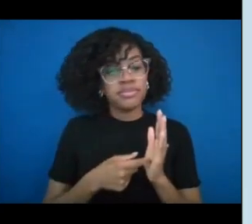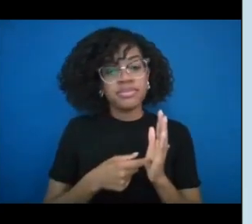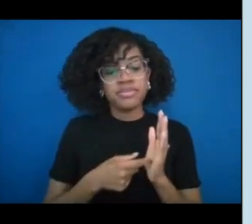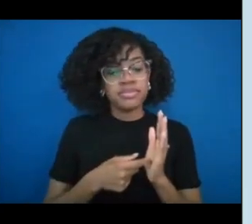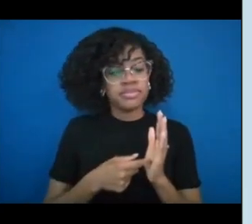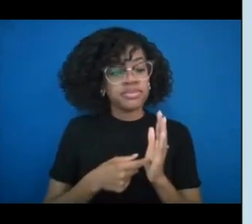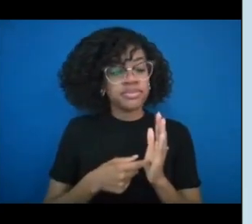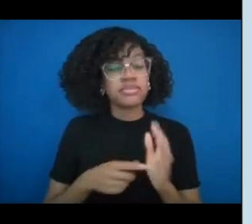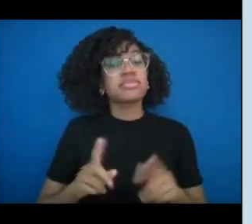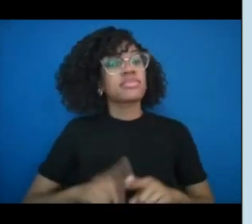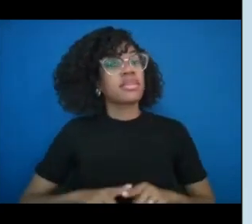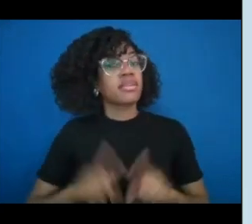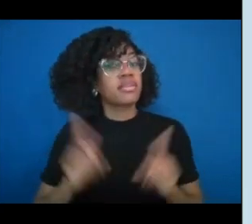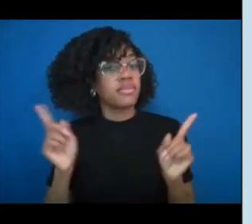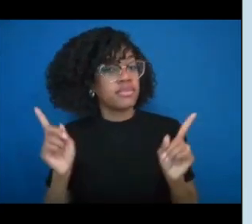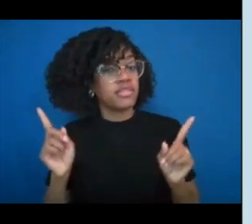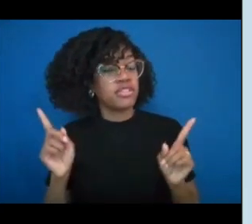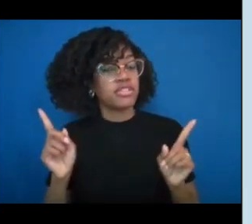However,